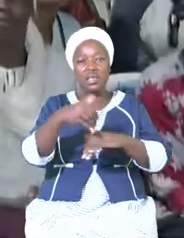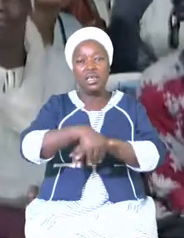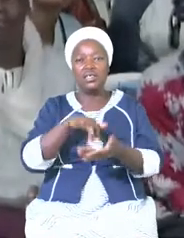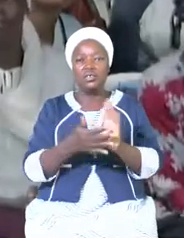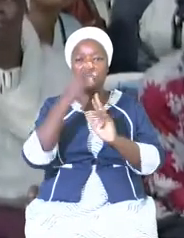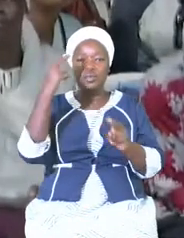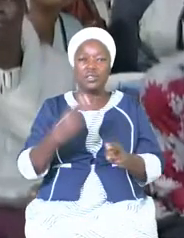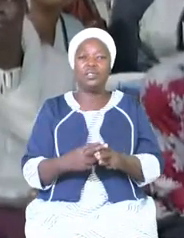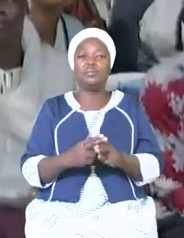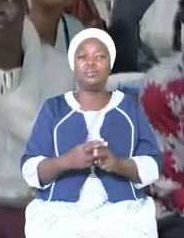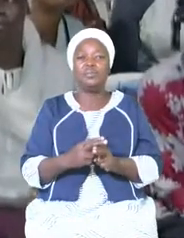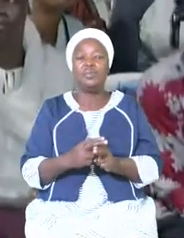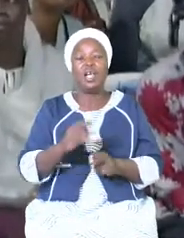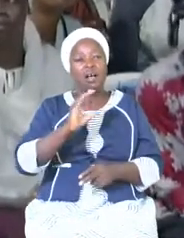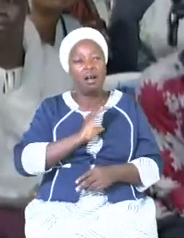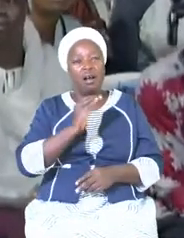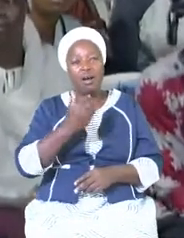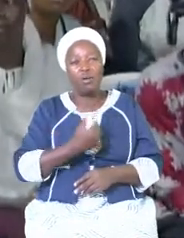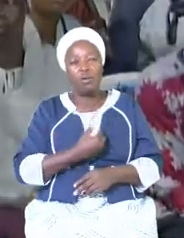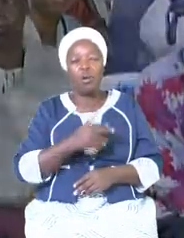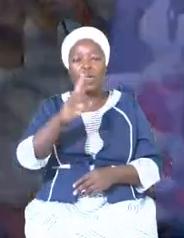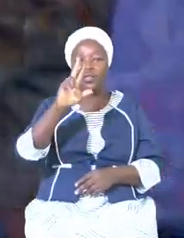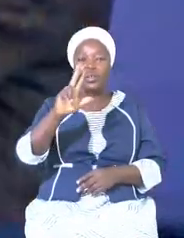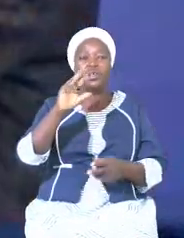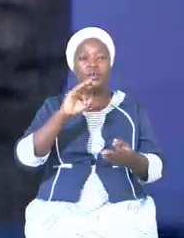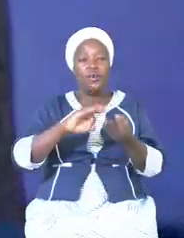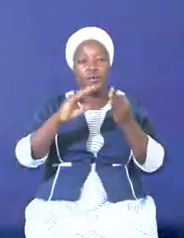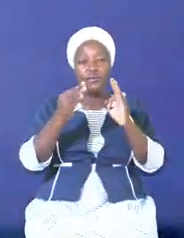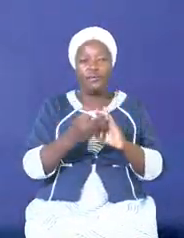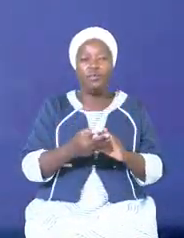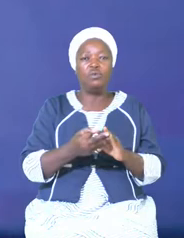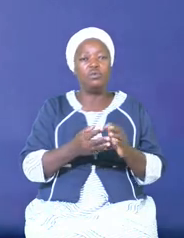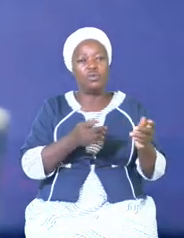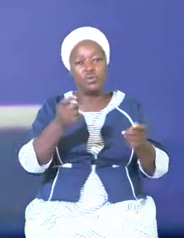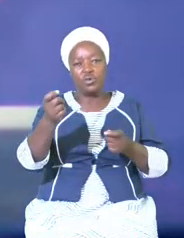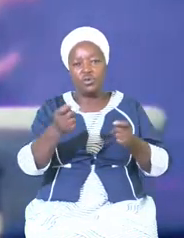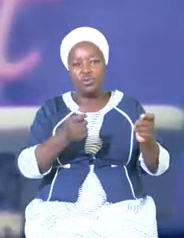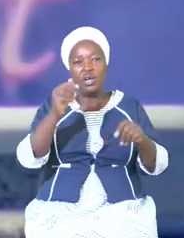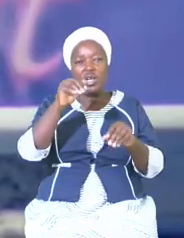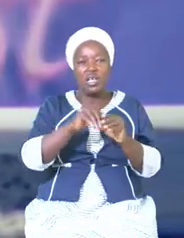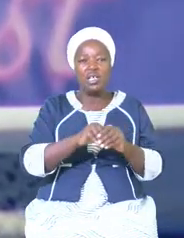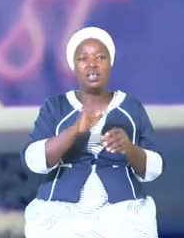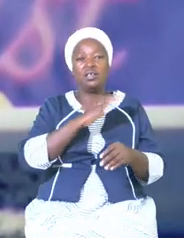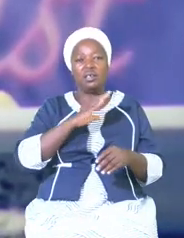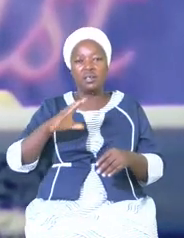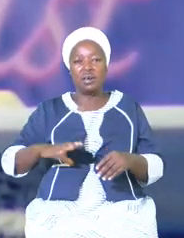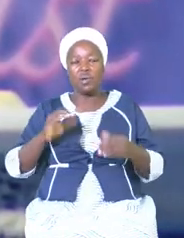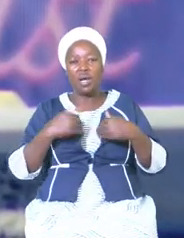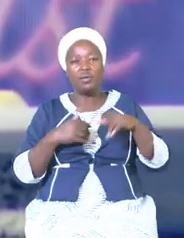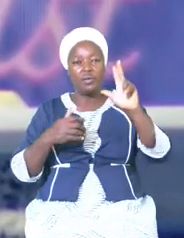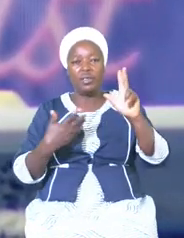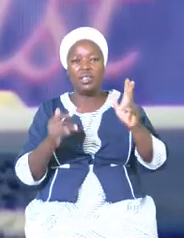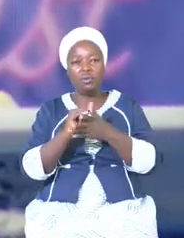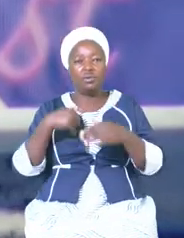name. Our threefold dominion in Christ. There are three things we're looking